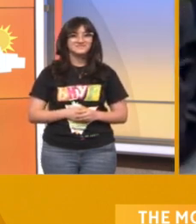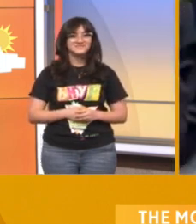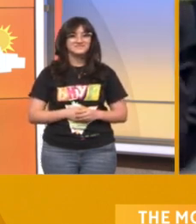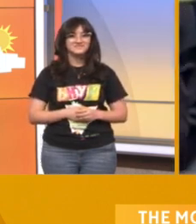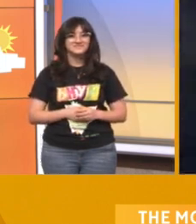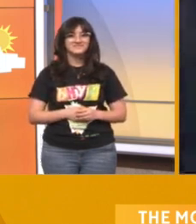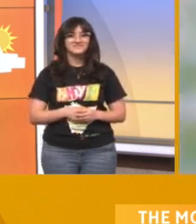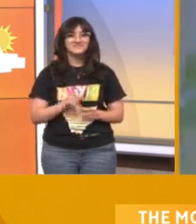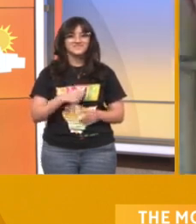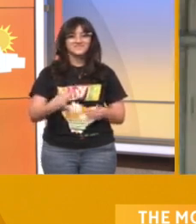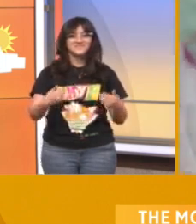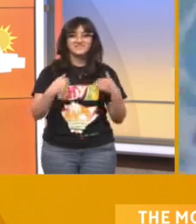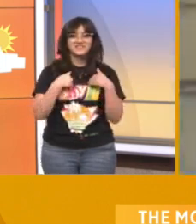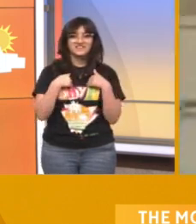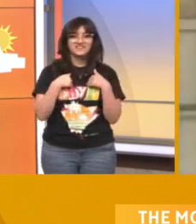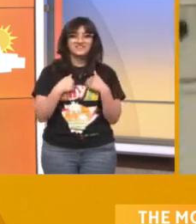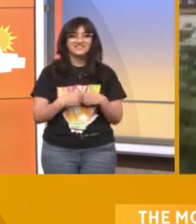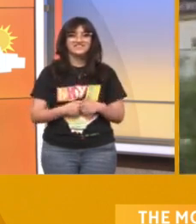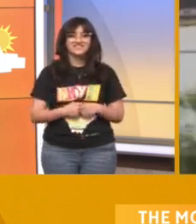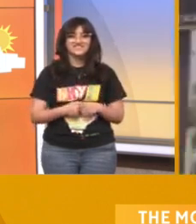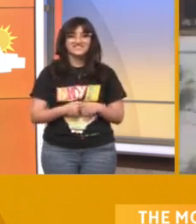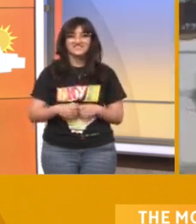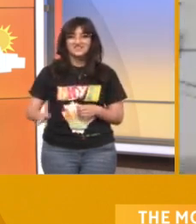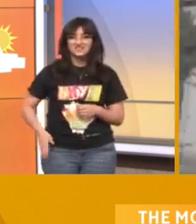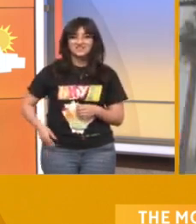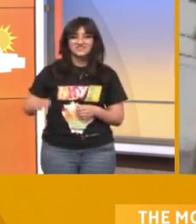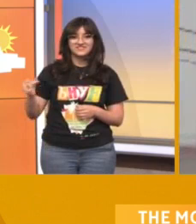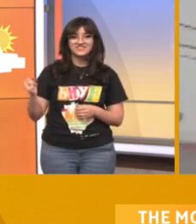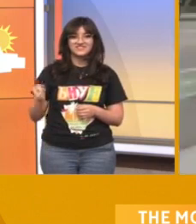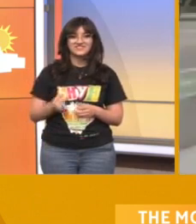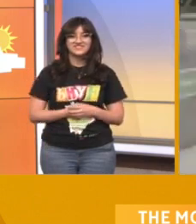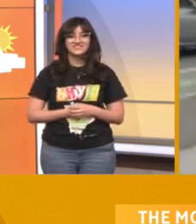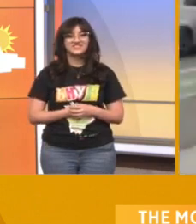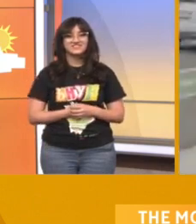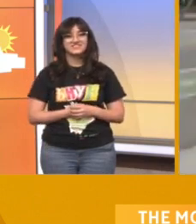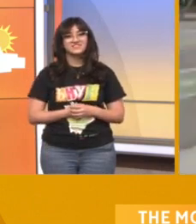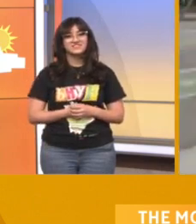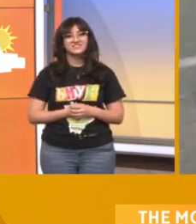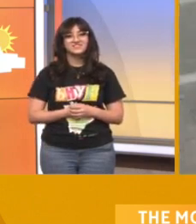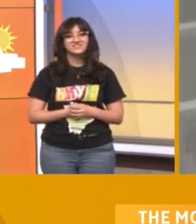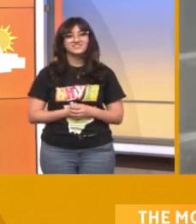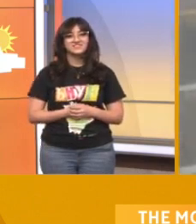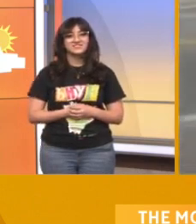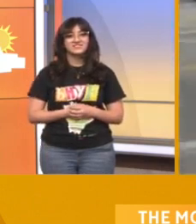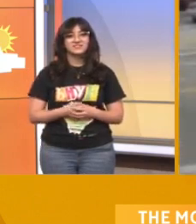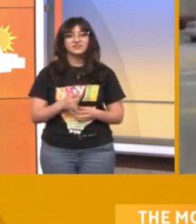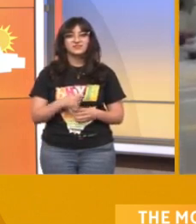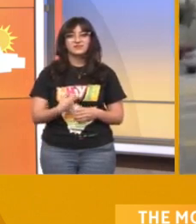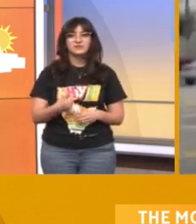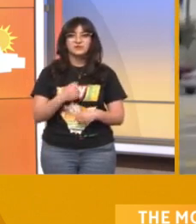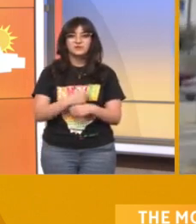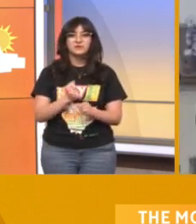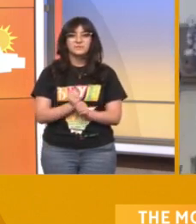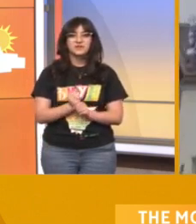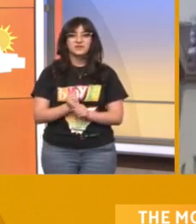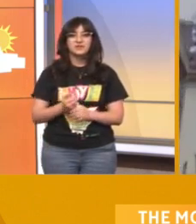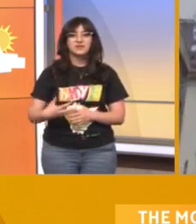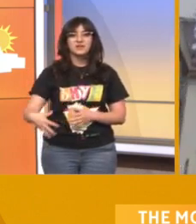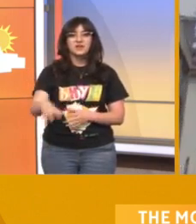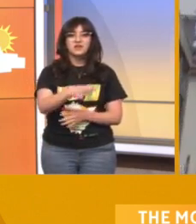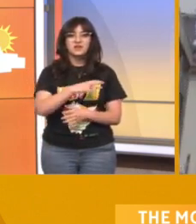We are having. I mean, you can bring your puppies. We are really trying to make this opportunity as inclusive as